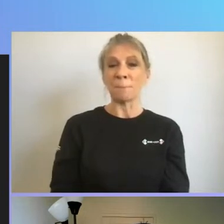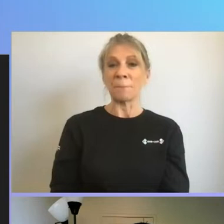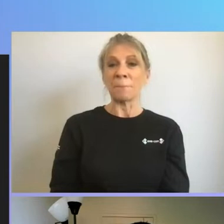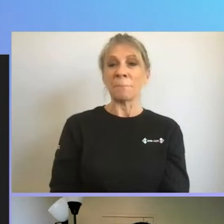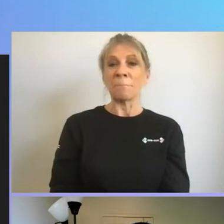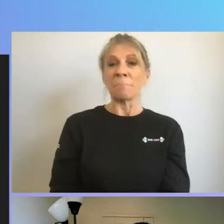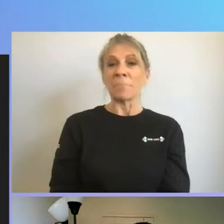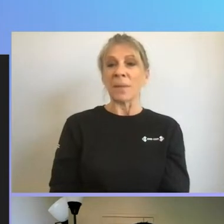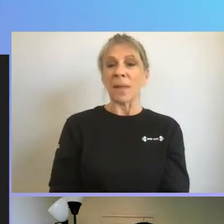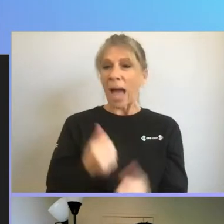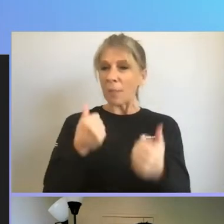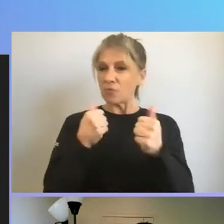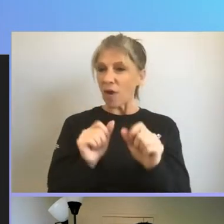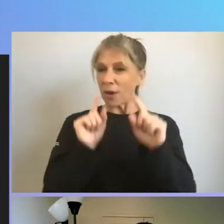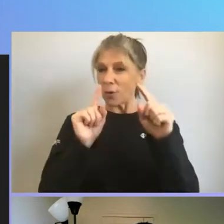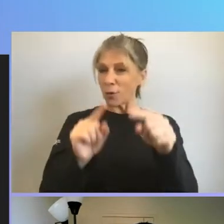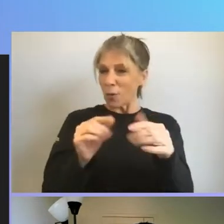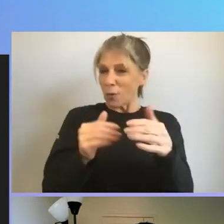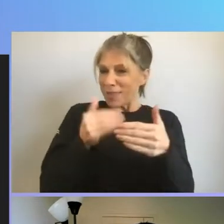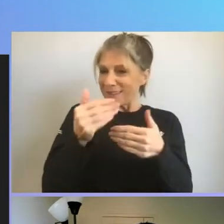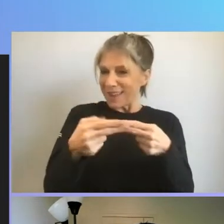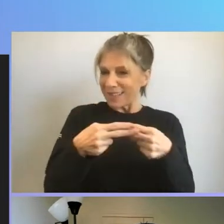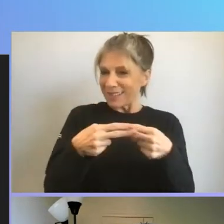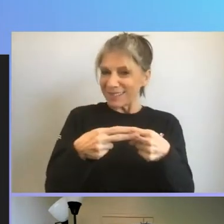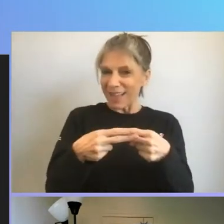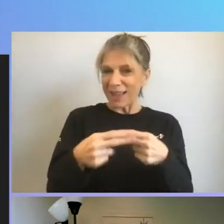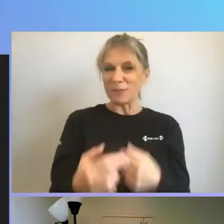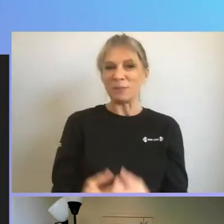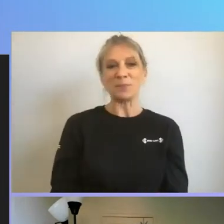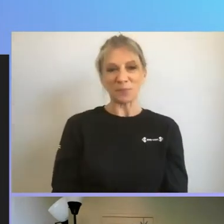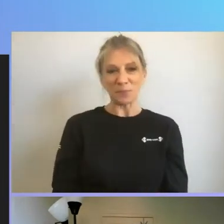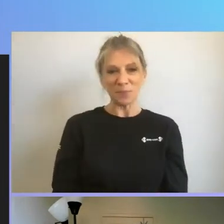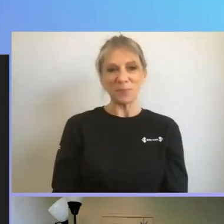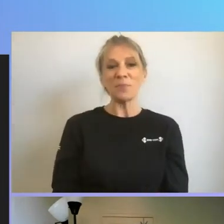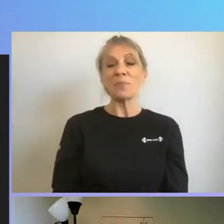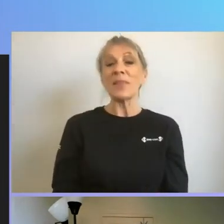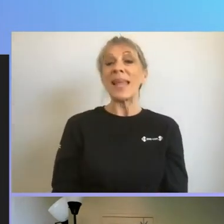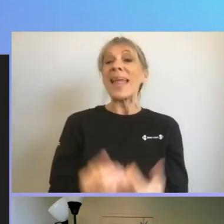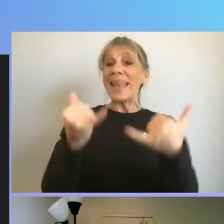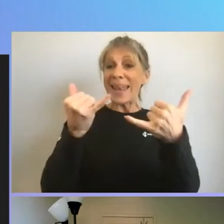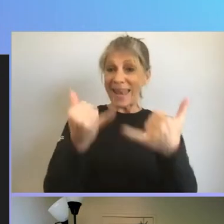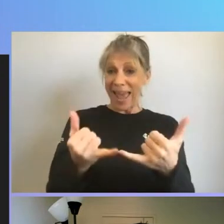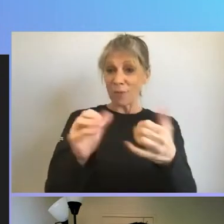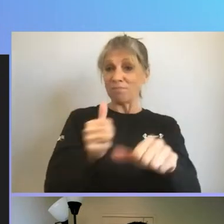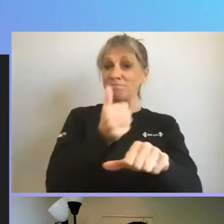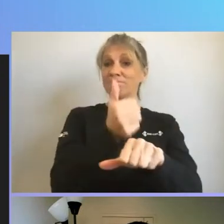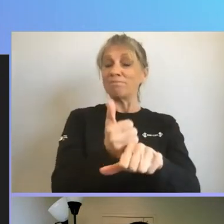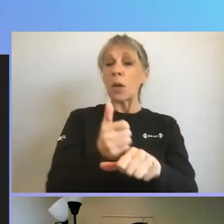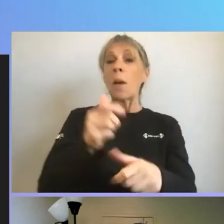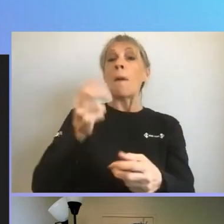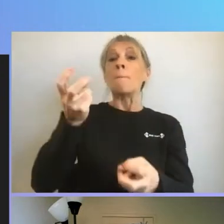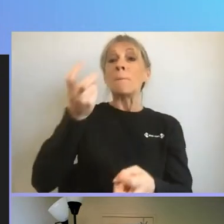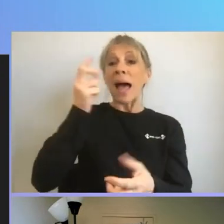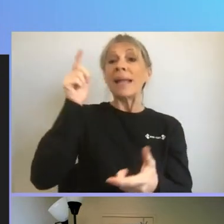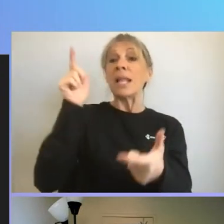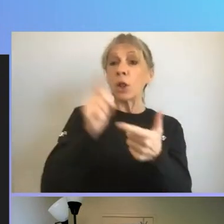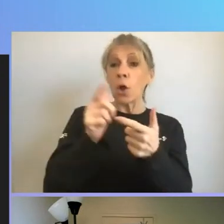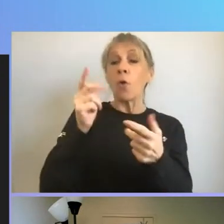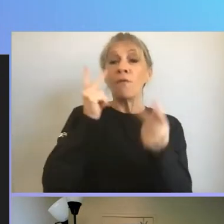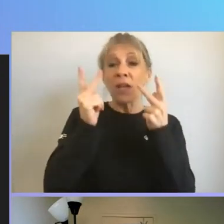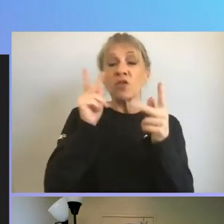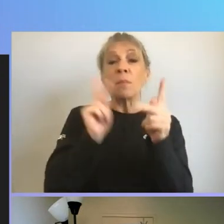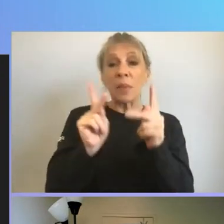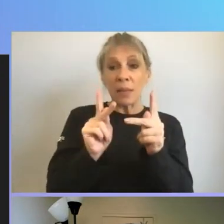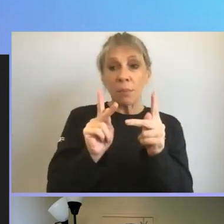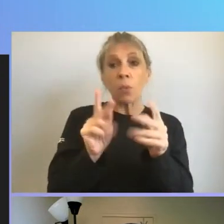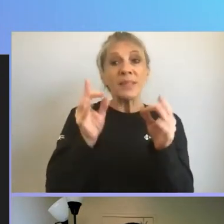Okay, I'm trying to go to the next slide. Okay, now that we've established that blind and low vision people definitely, or at